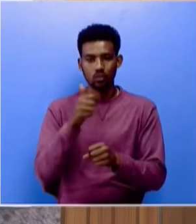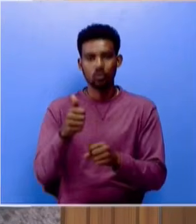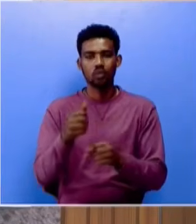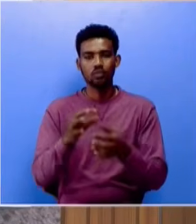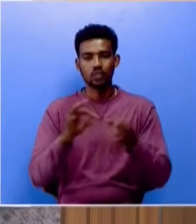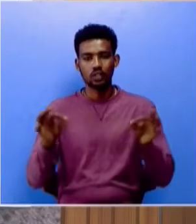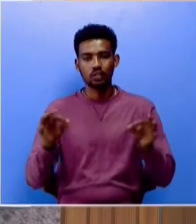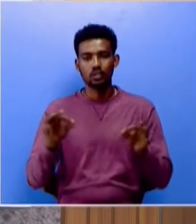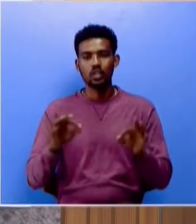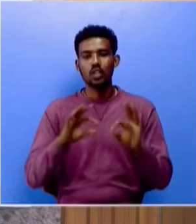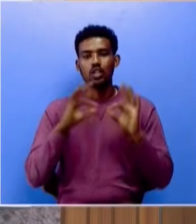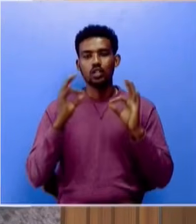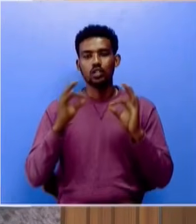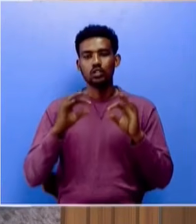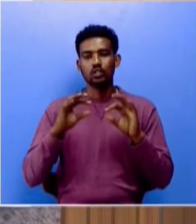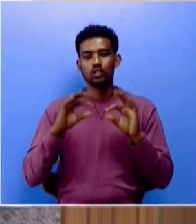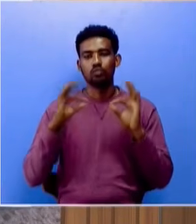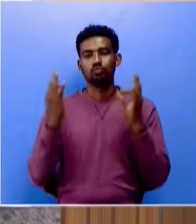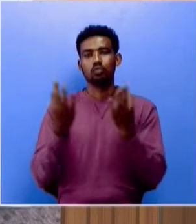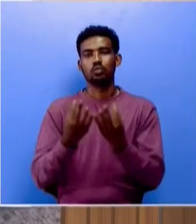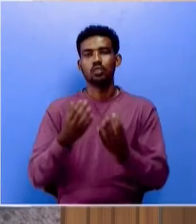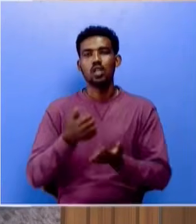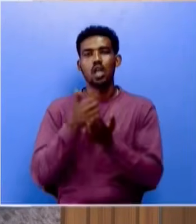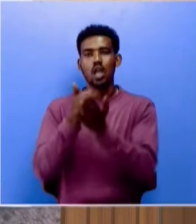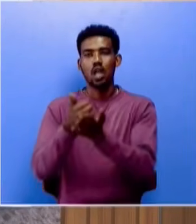Students, parents, please don't forget to help them.